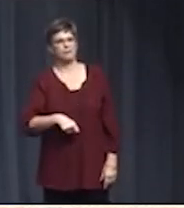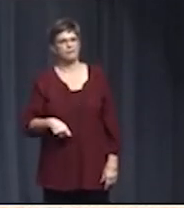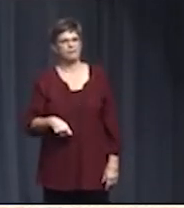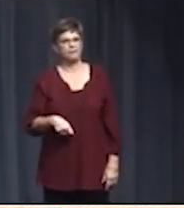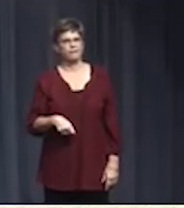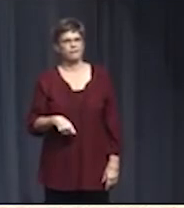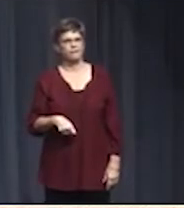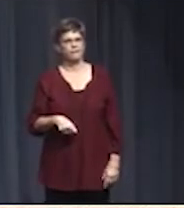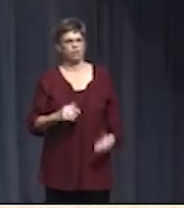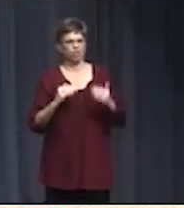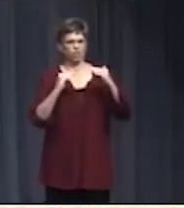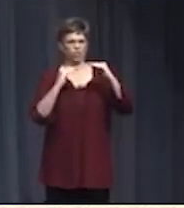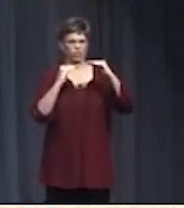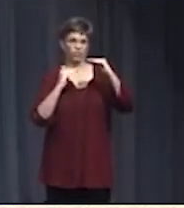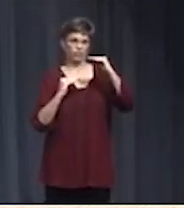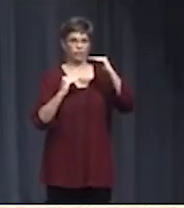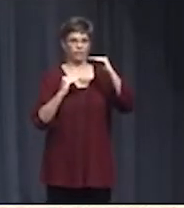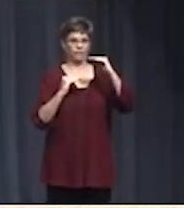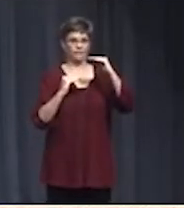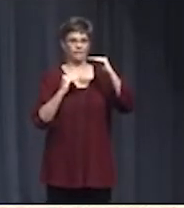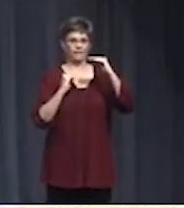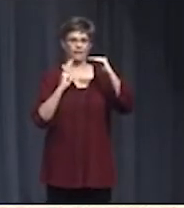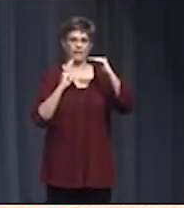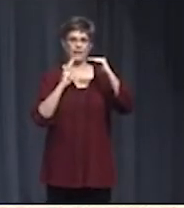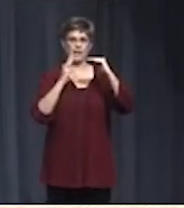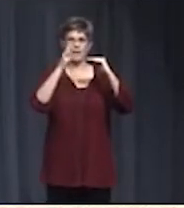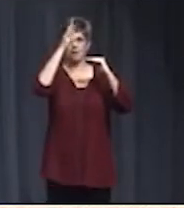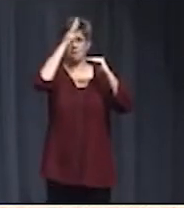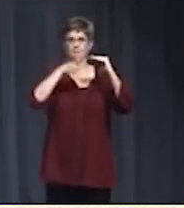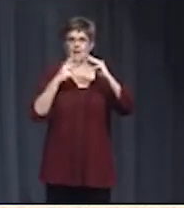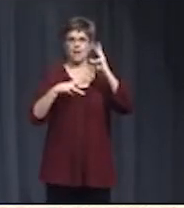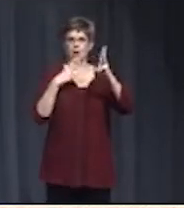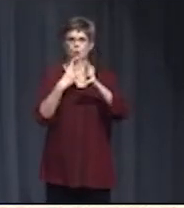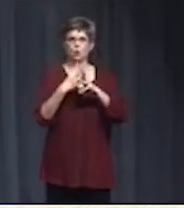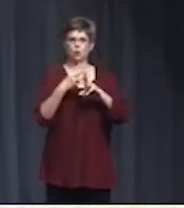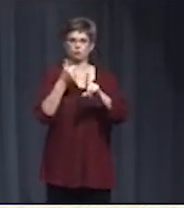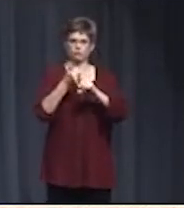It's a step down in the world of man status to admit that